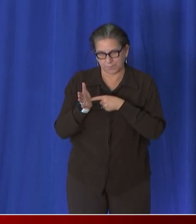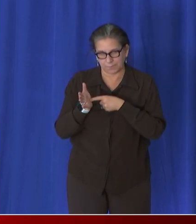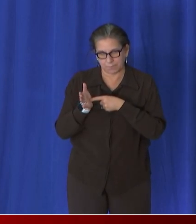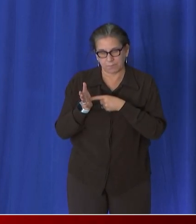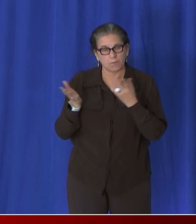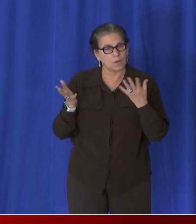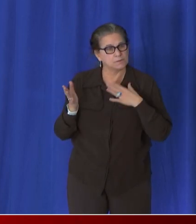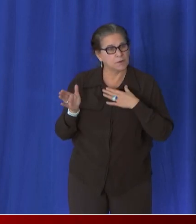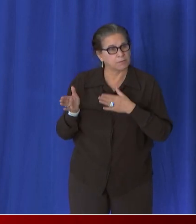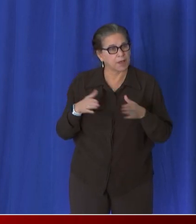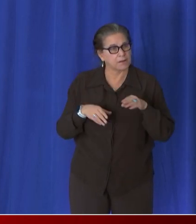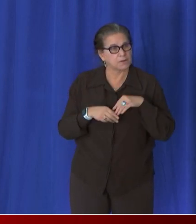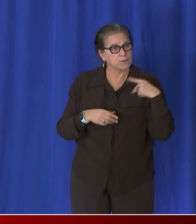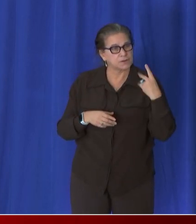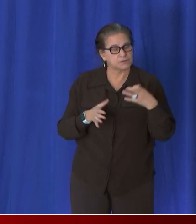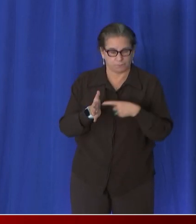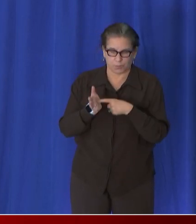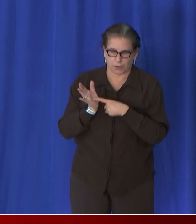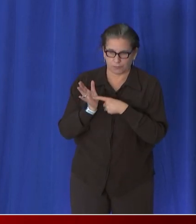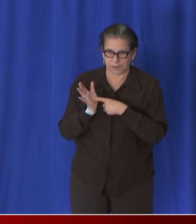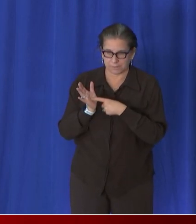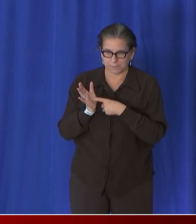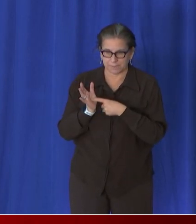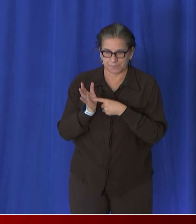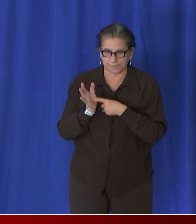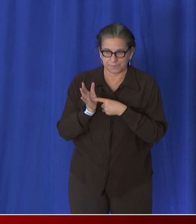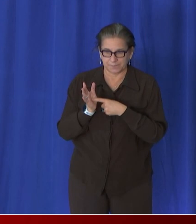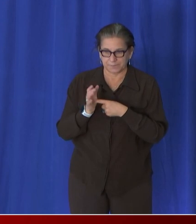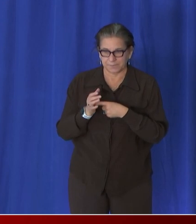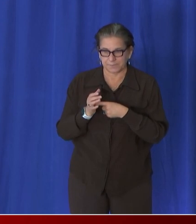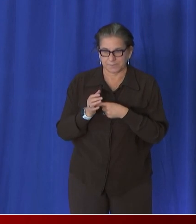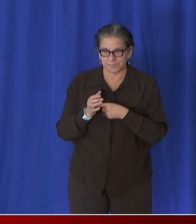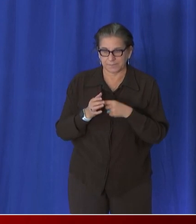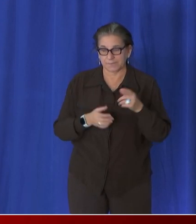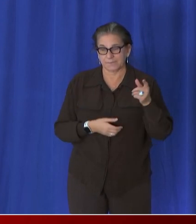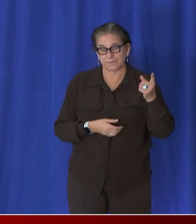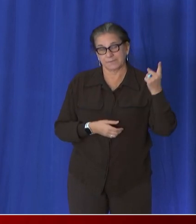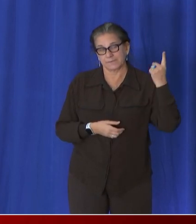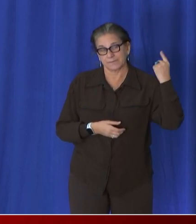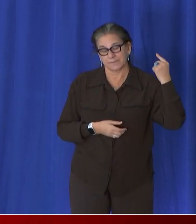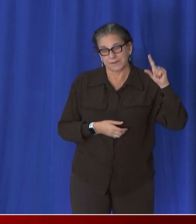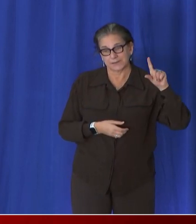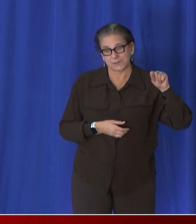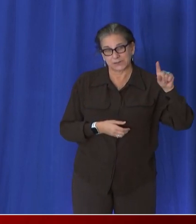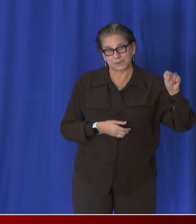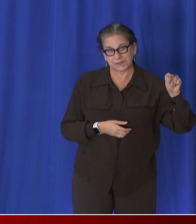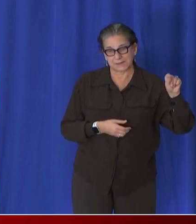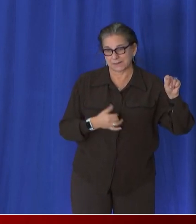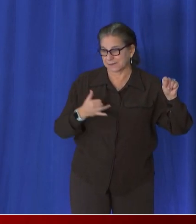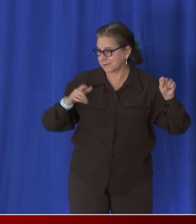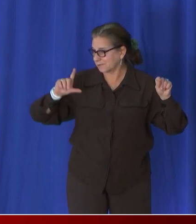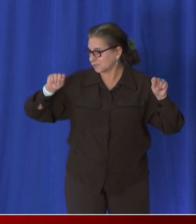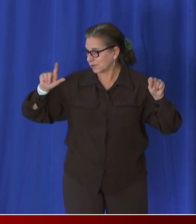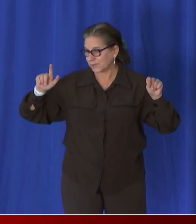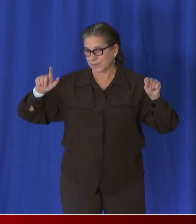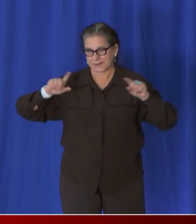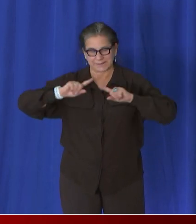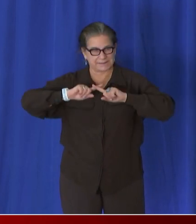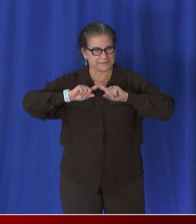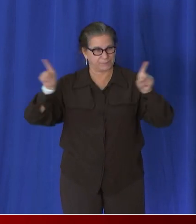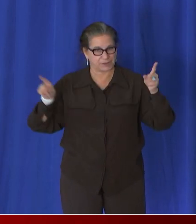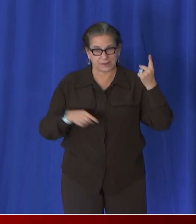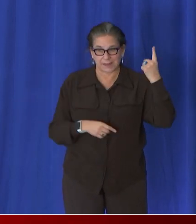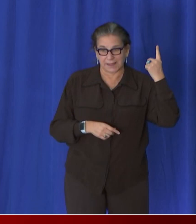now and in 2020. But we know very well that it's not 2020 because of the